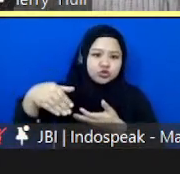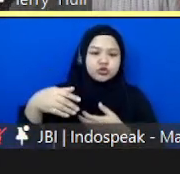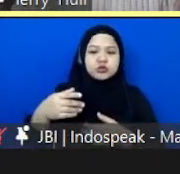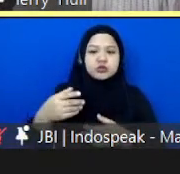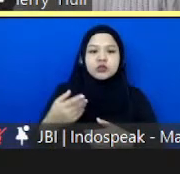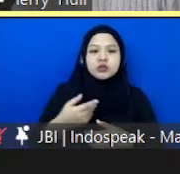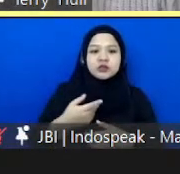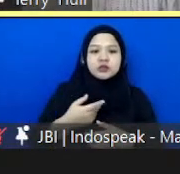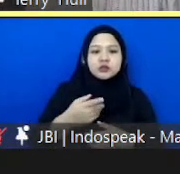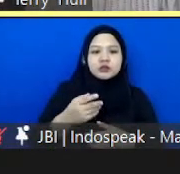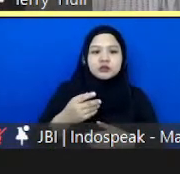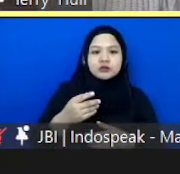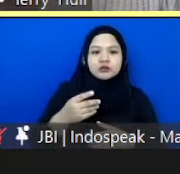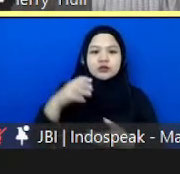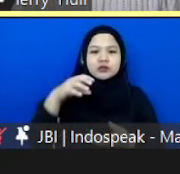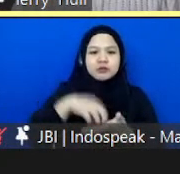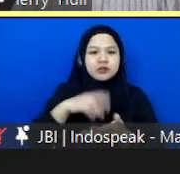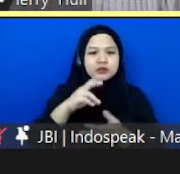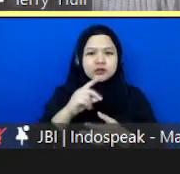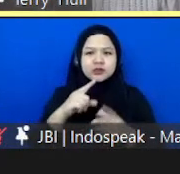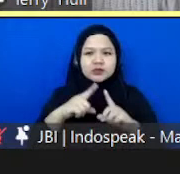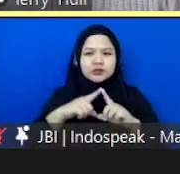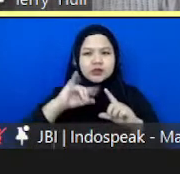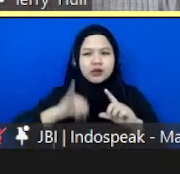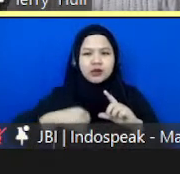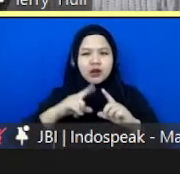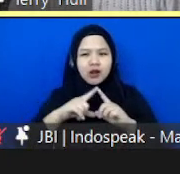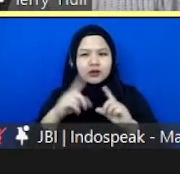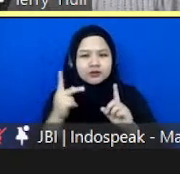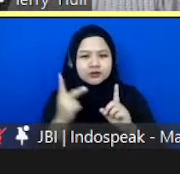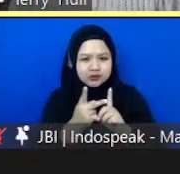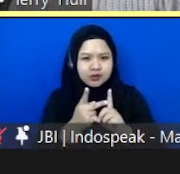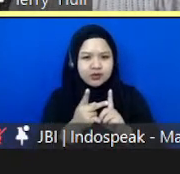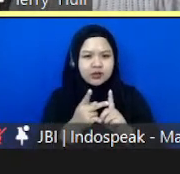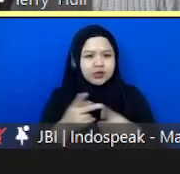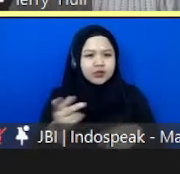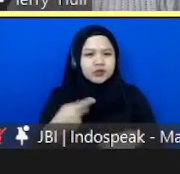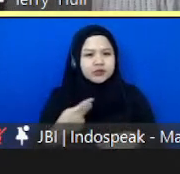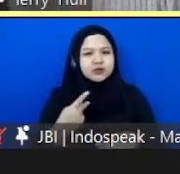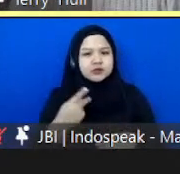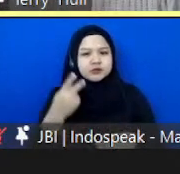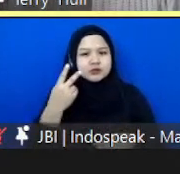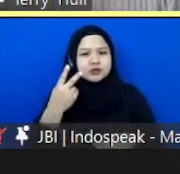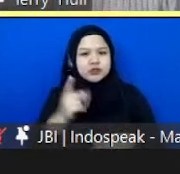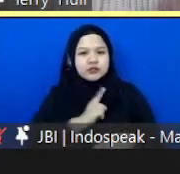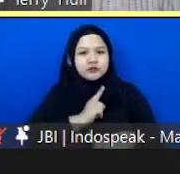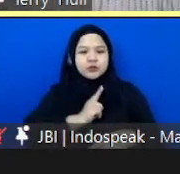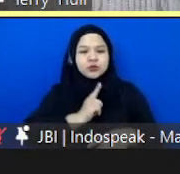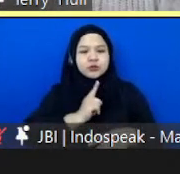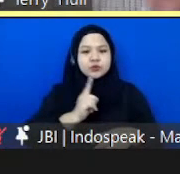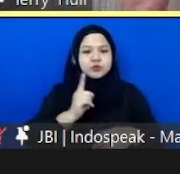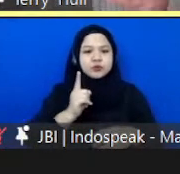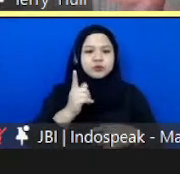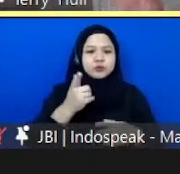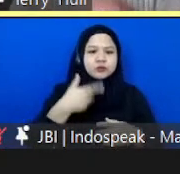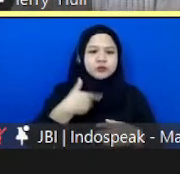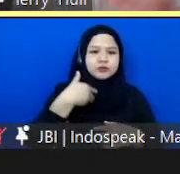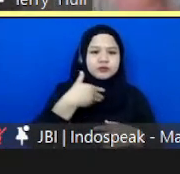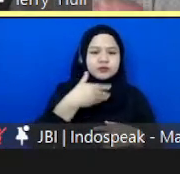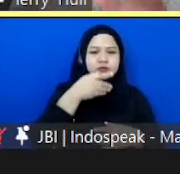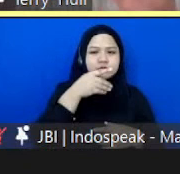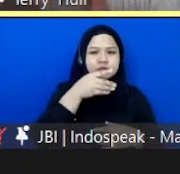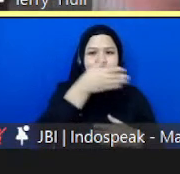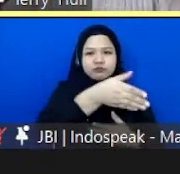land to send in one needle, and he then used the